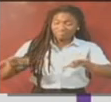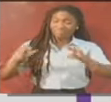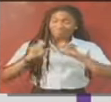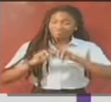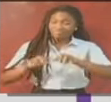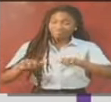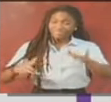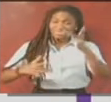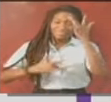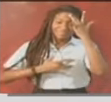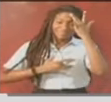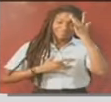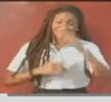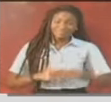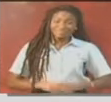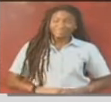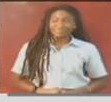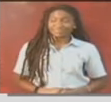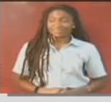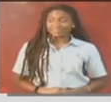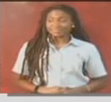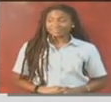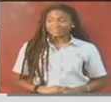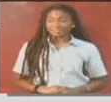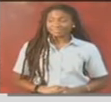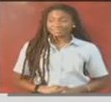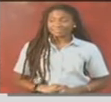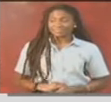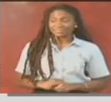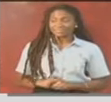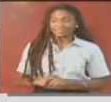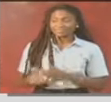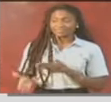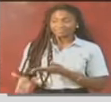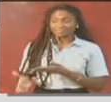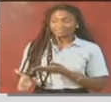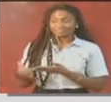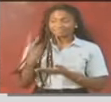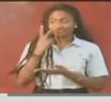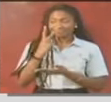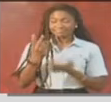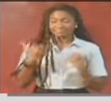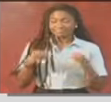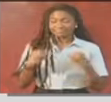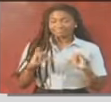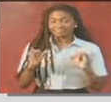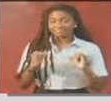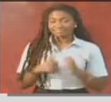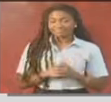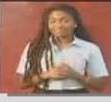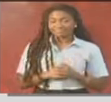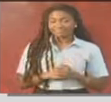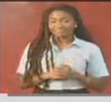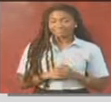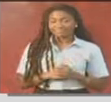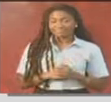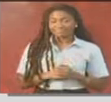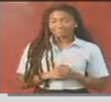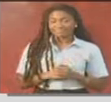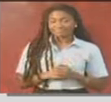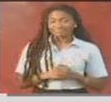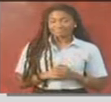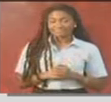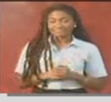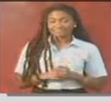in time. Next slide, please. The demographics remain largely as they have been for the duration of the